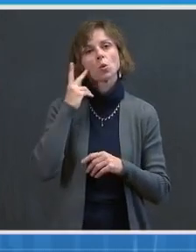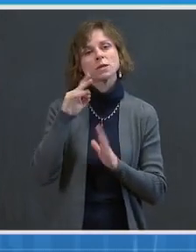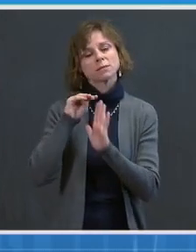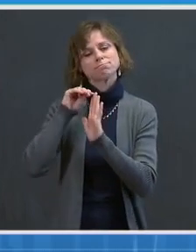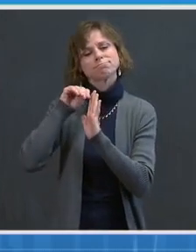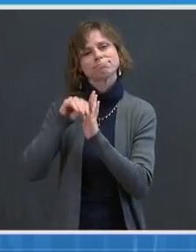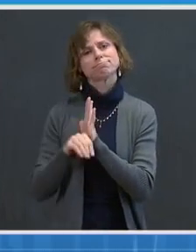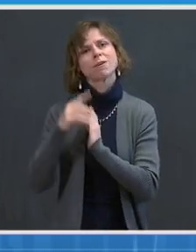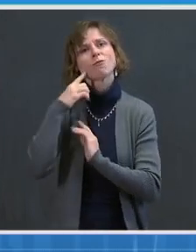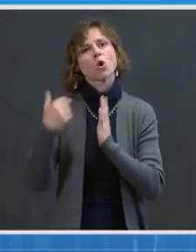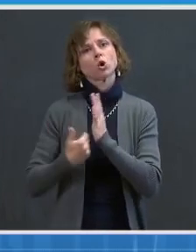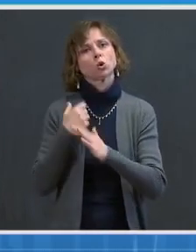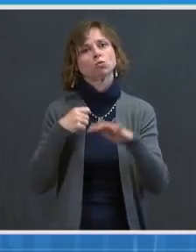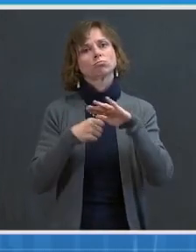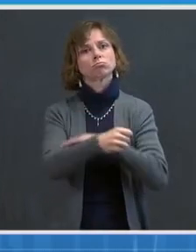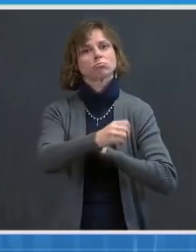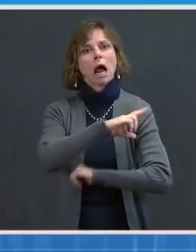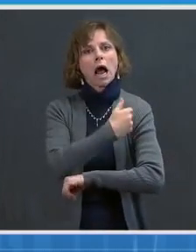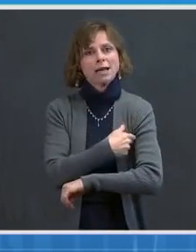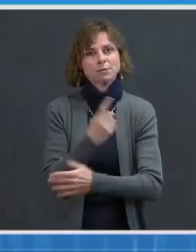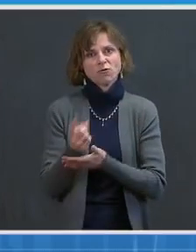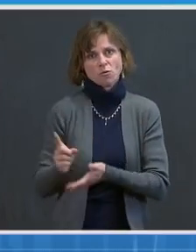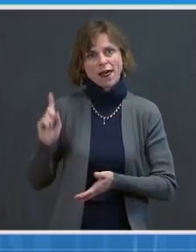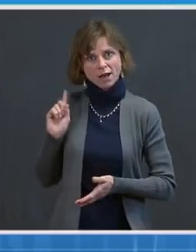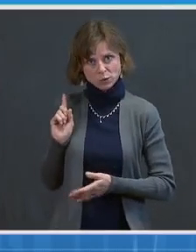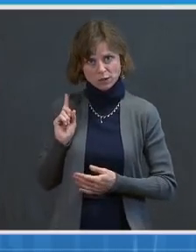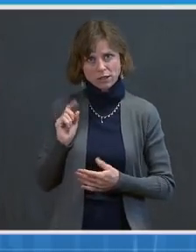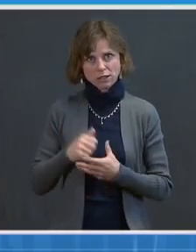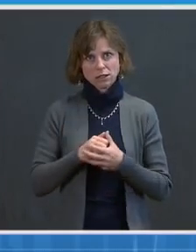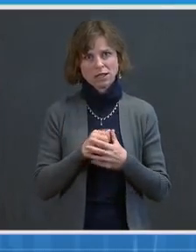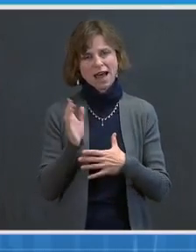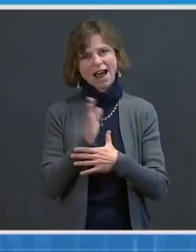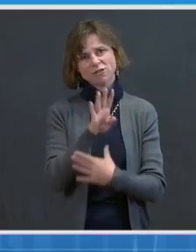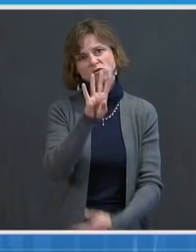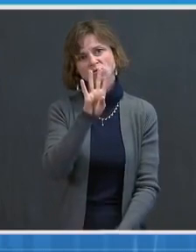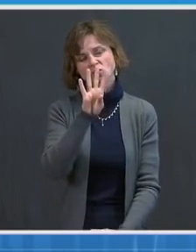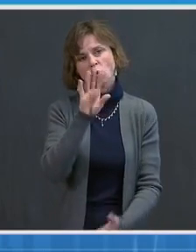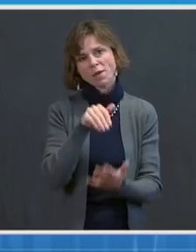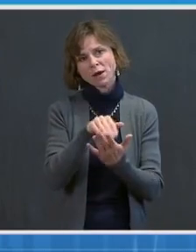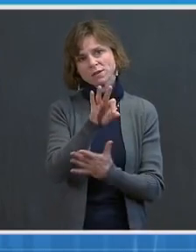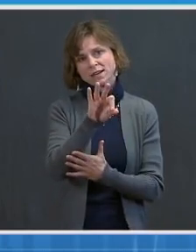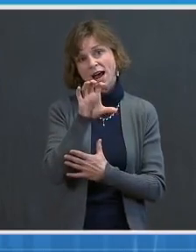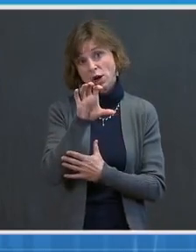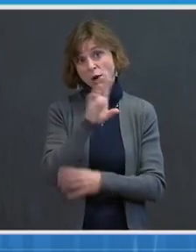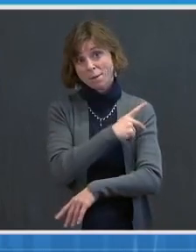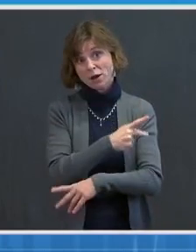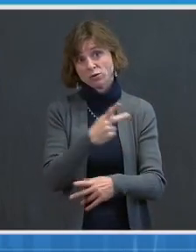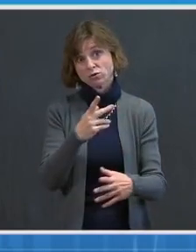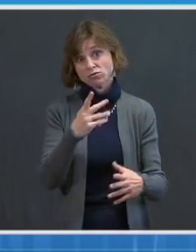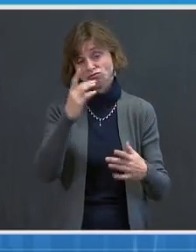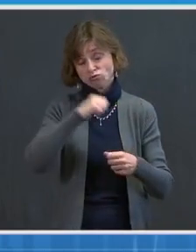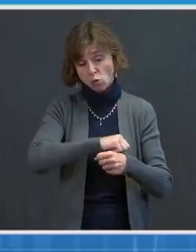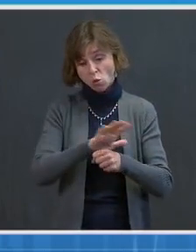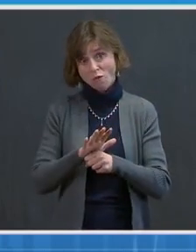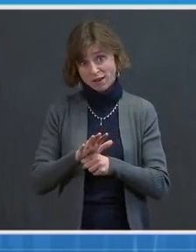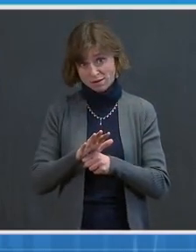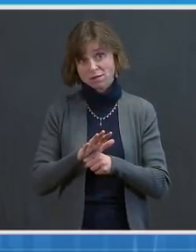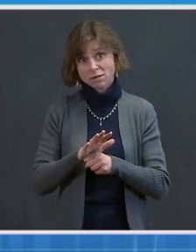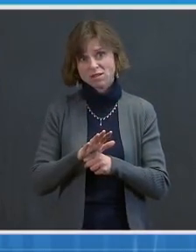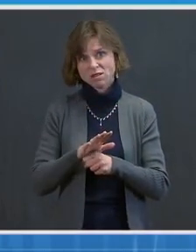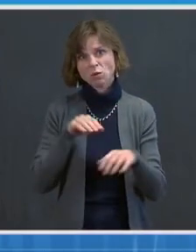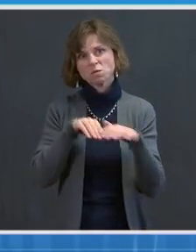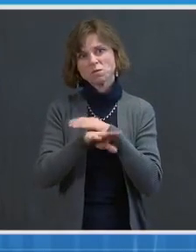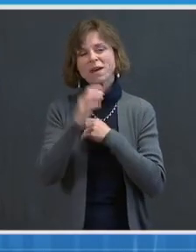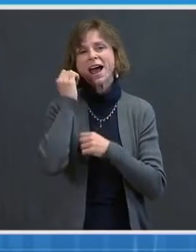hospital admissions for the most recent week. An average of 4,900 patients with COVID-19 were admitted per day in the most recent